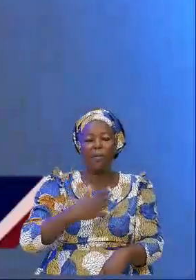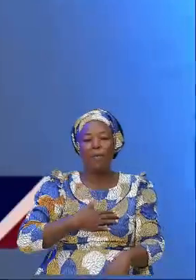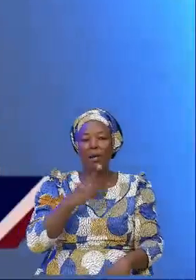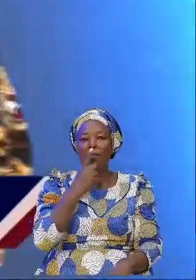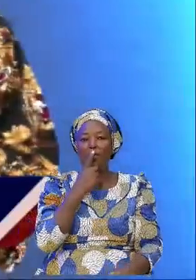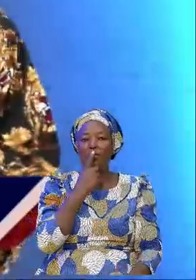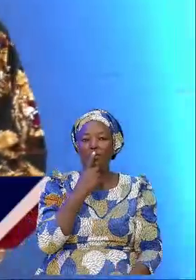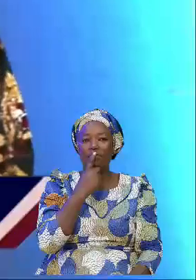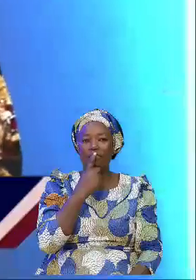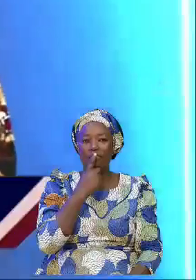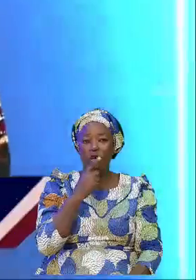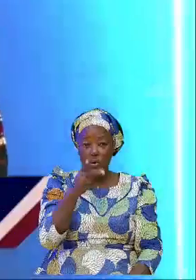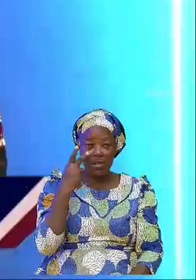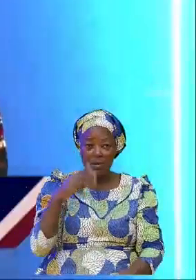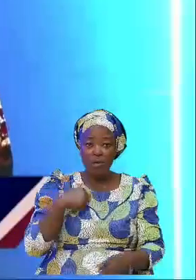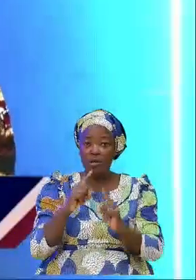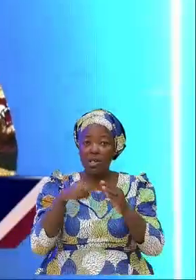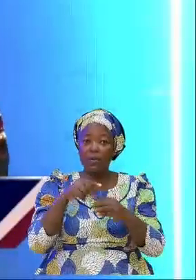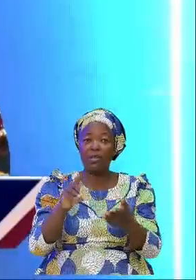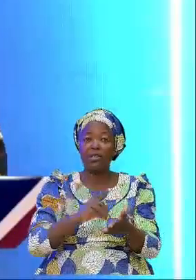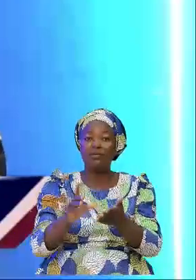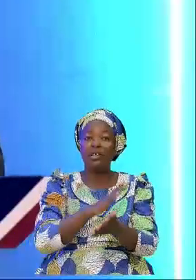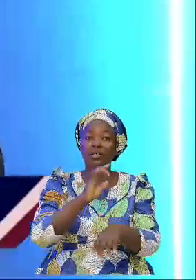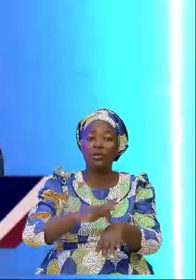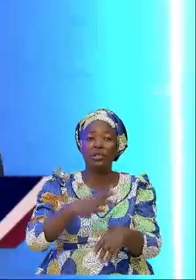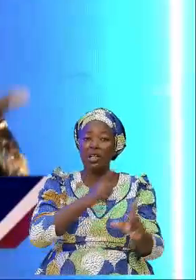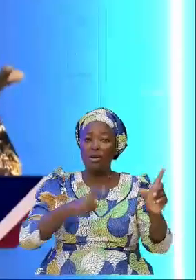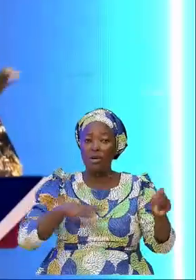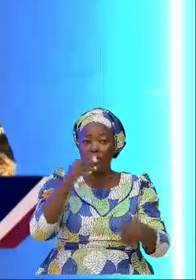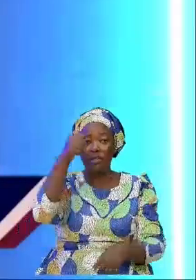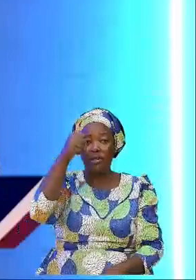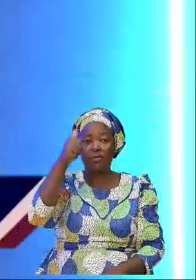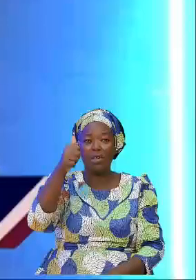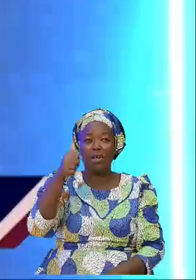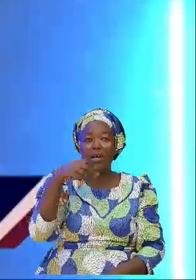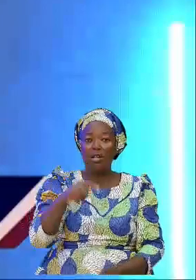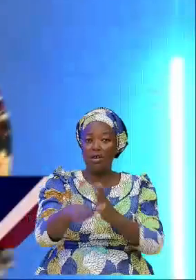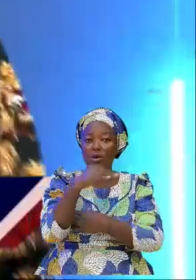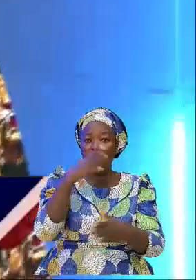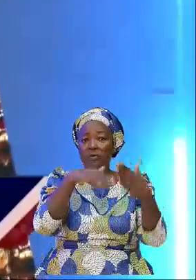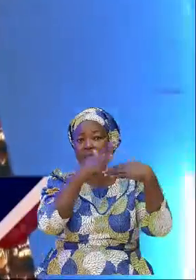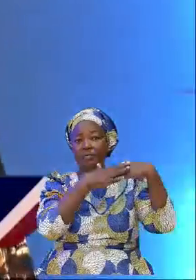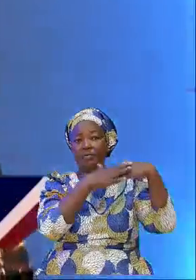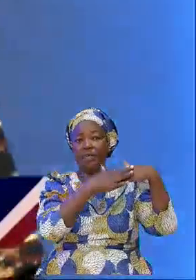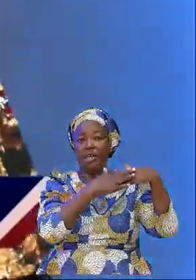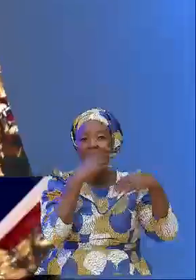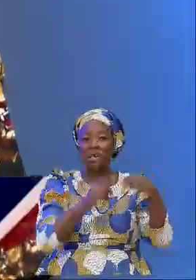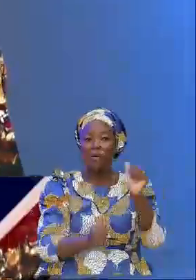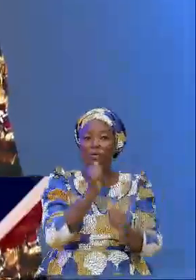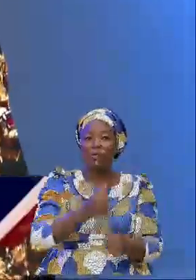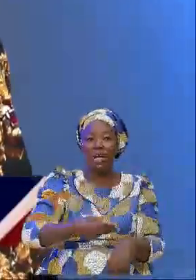put forth his hand, and touched my mouth. You see, we're talking about divine touch. The Lord